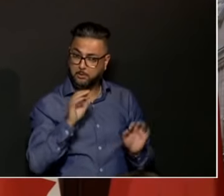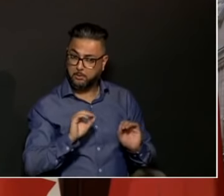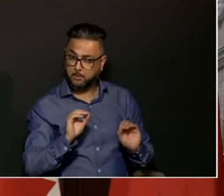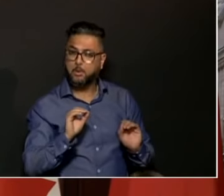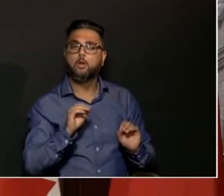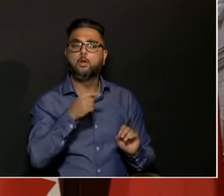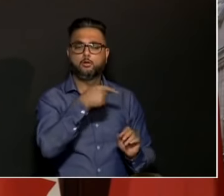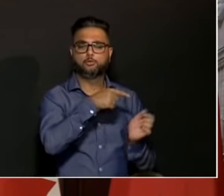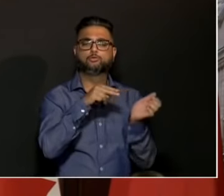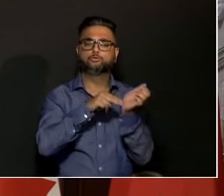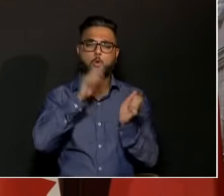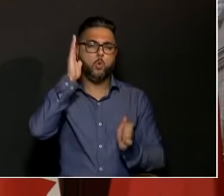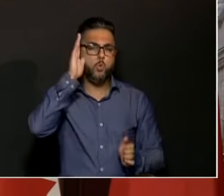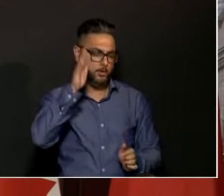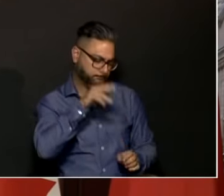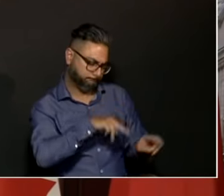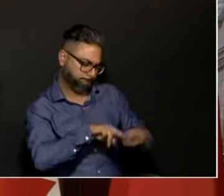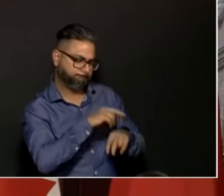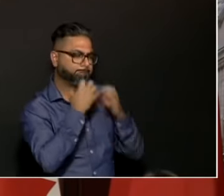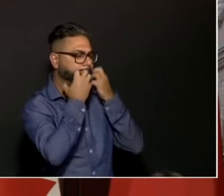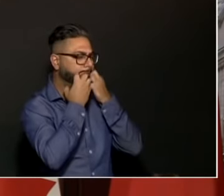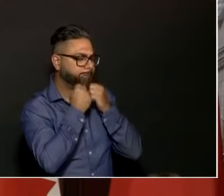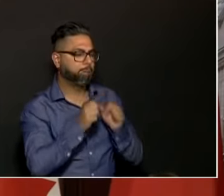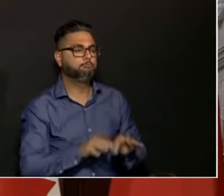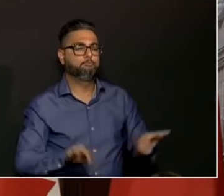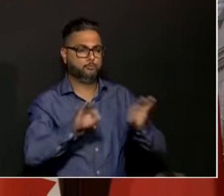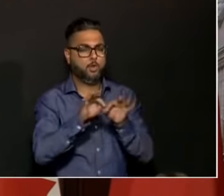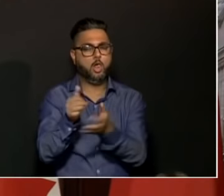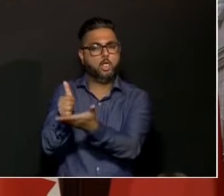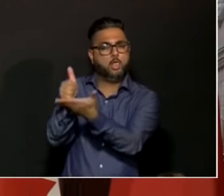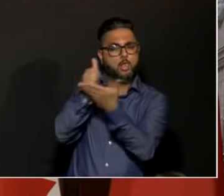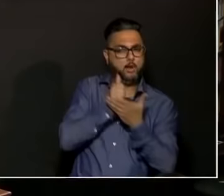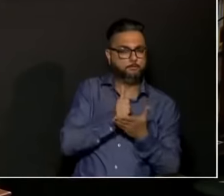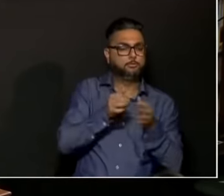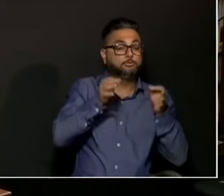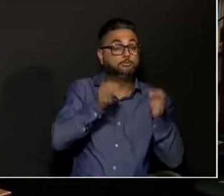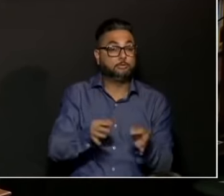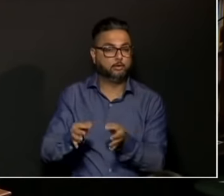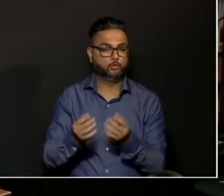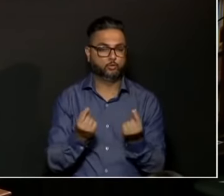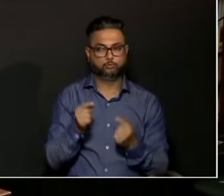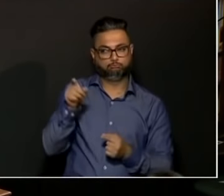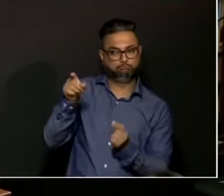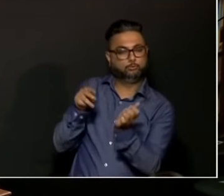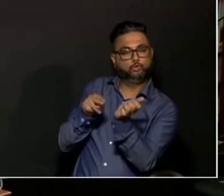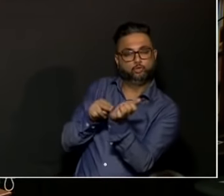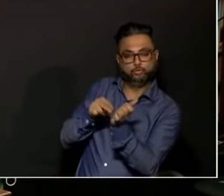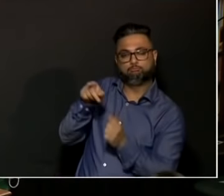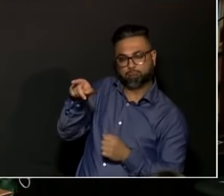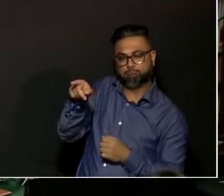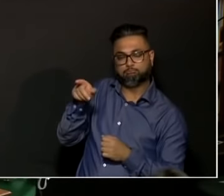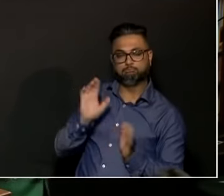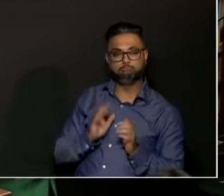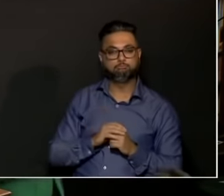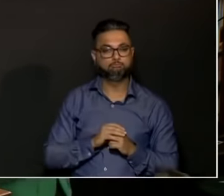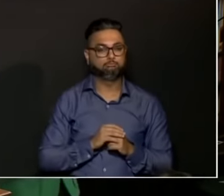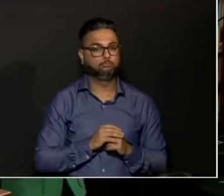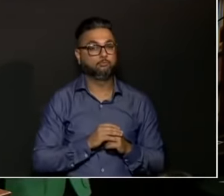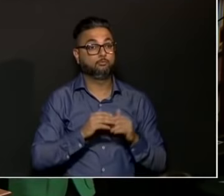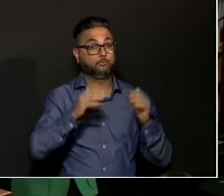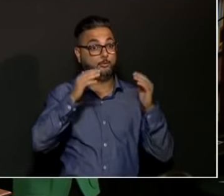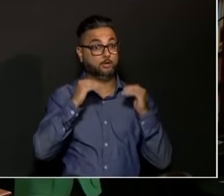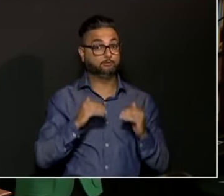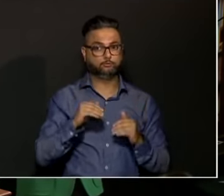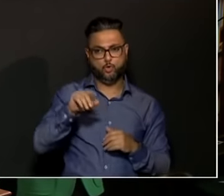to be invaluable in helping us with making that determination. Next question is from Lucas Meyer at